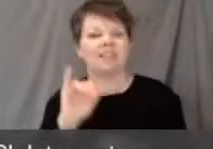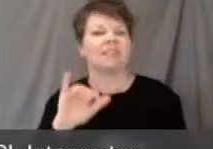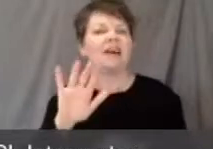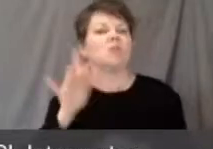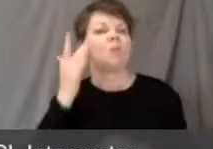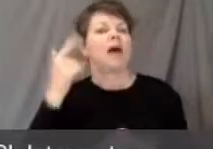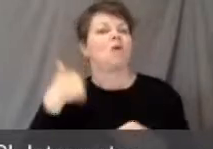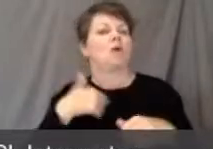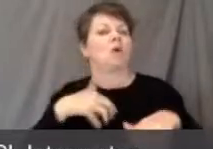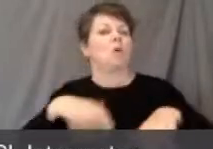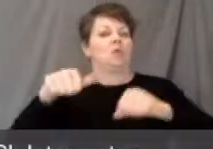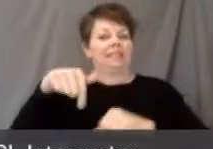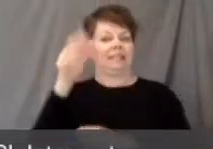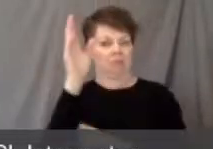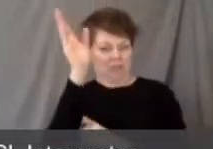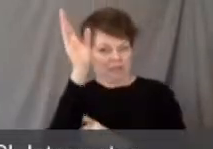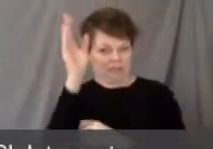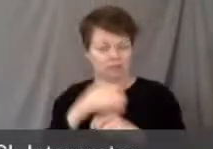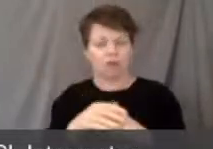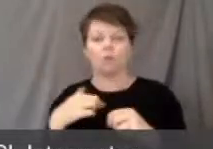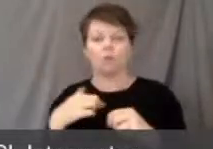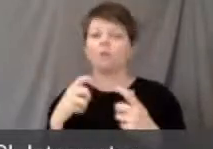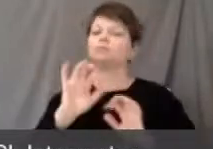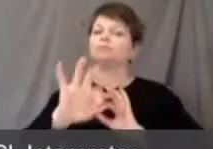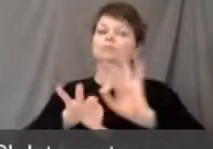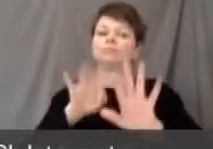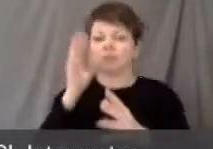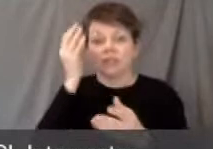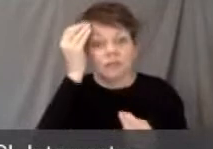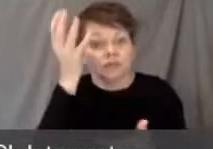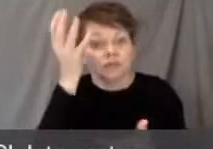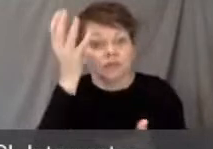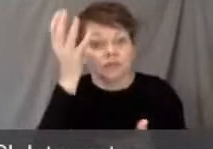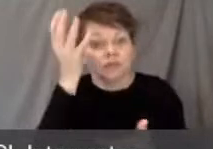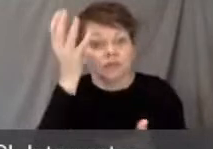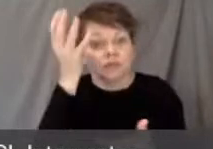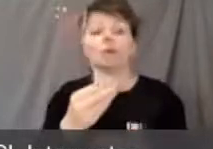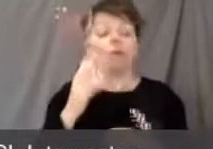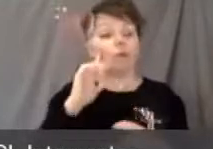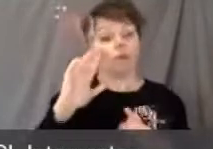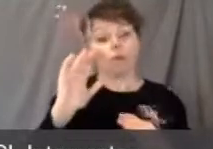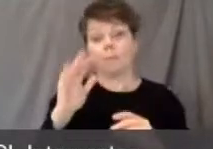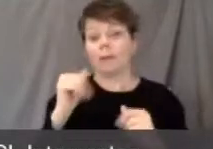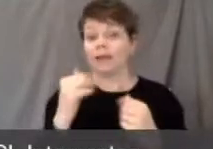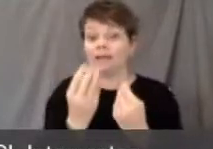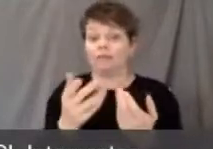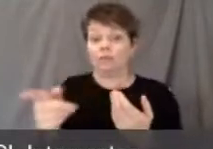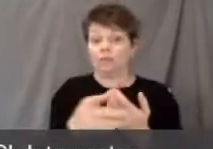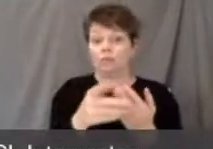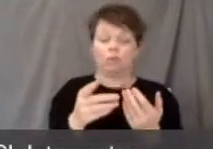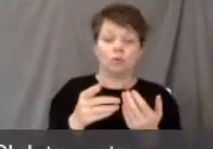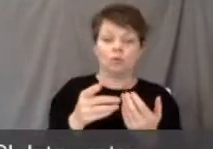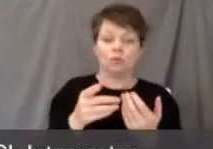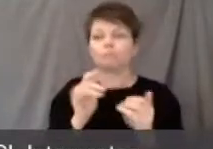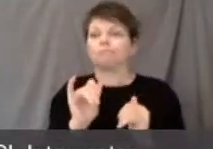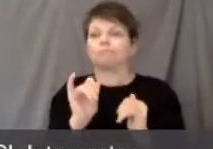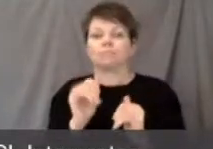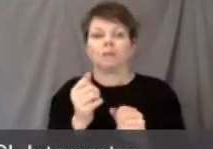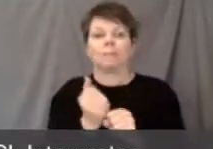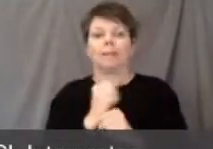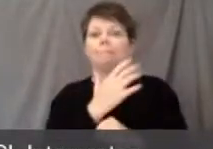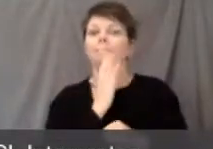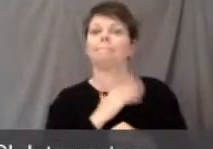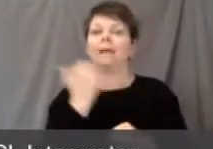today, to give you some information and hopefully help you to make whatever the best decision is for you